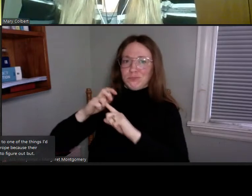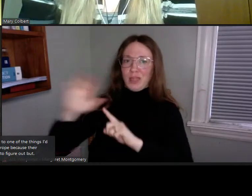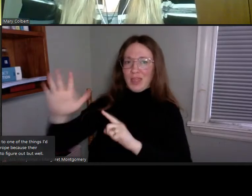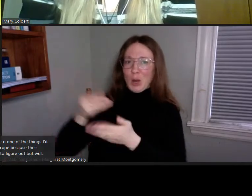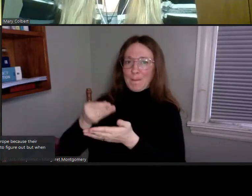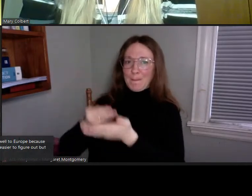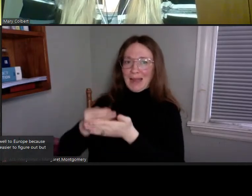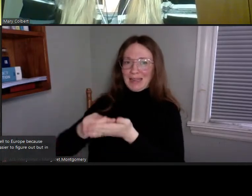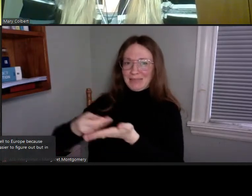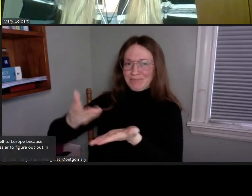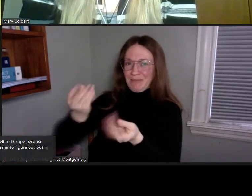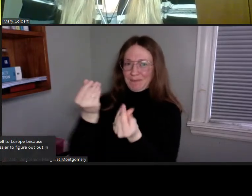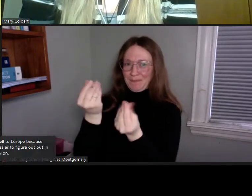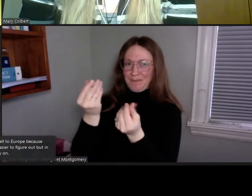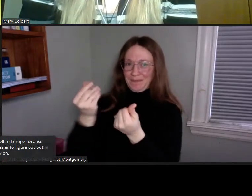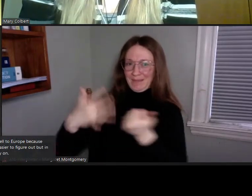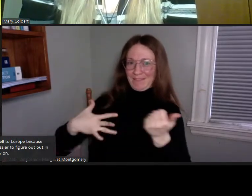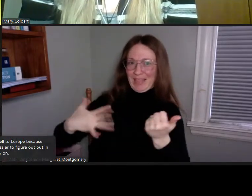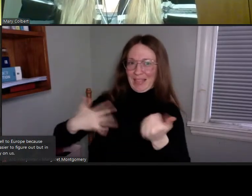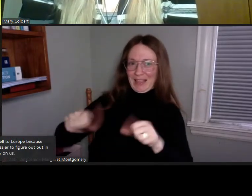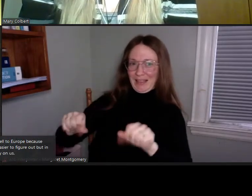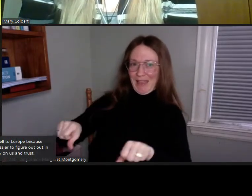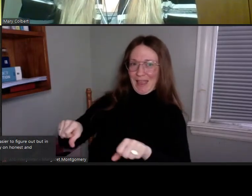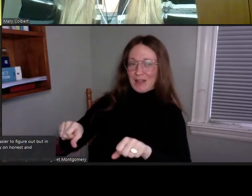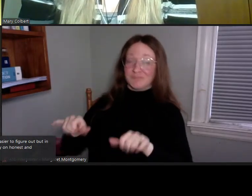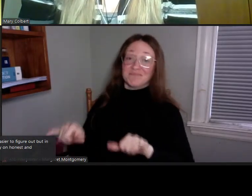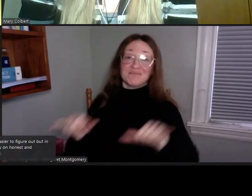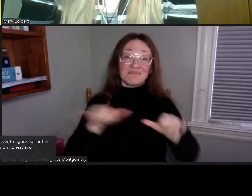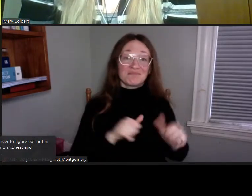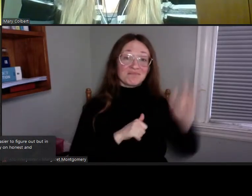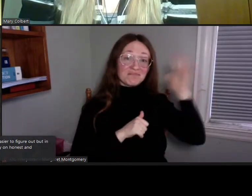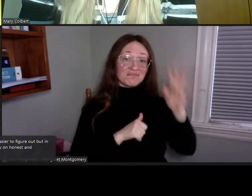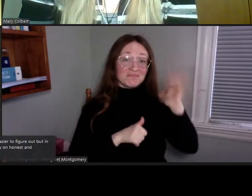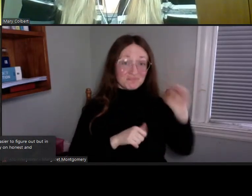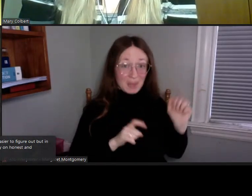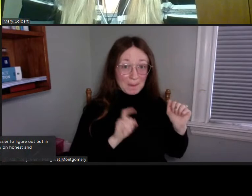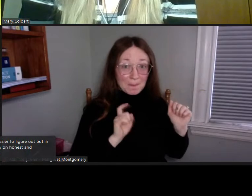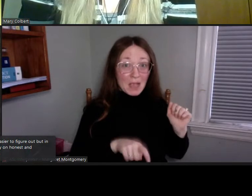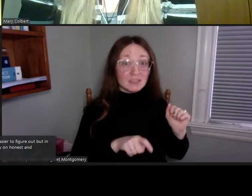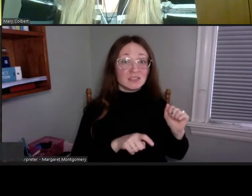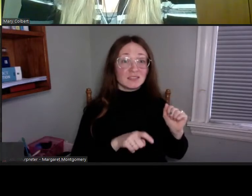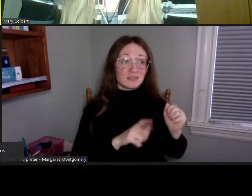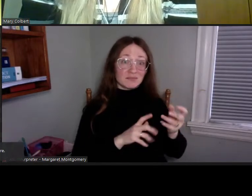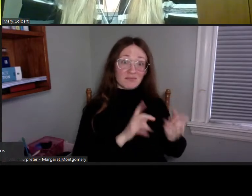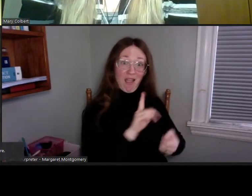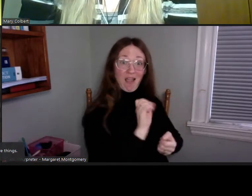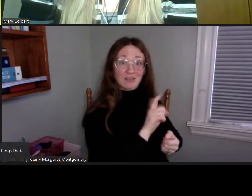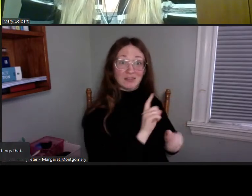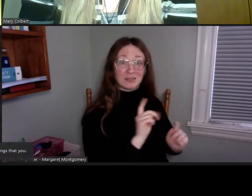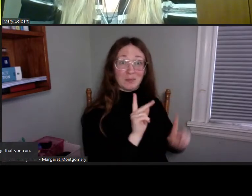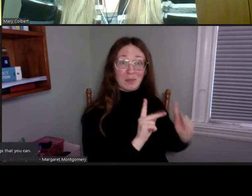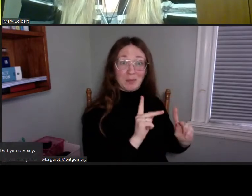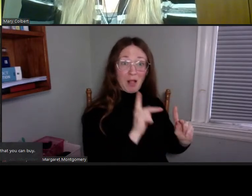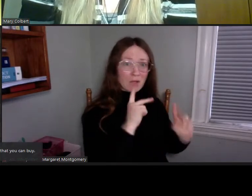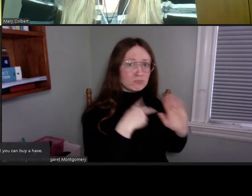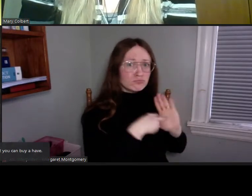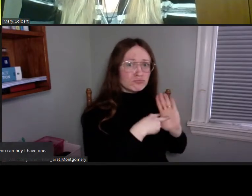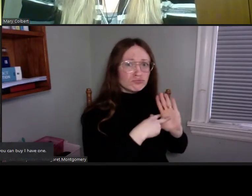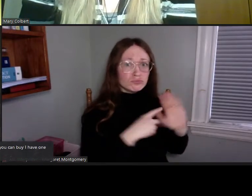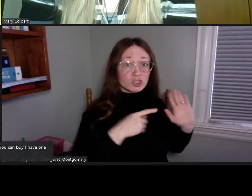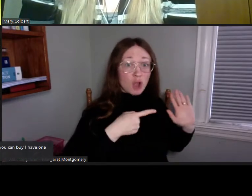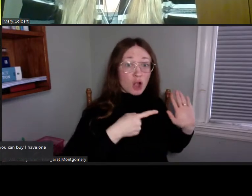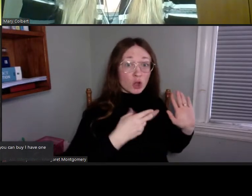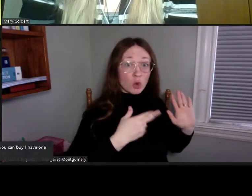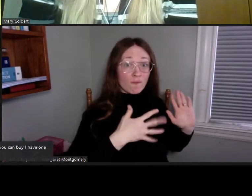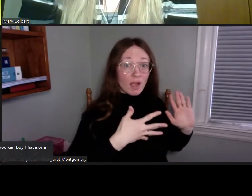in the past, you had to rely on honest and trustworthy individuals. There are things that you can buy. I have one where you